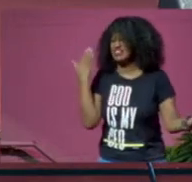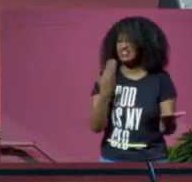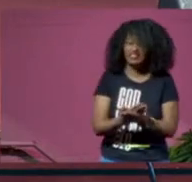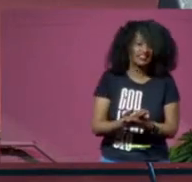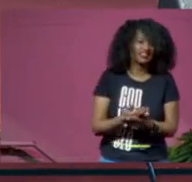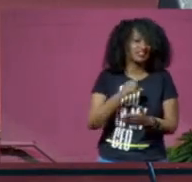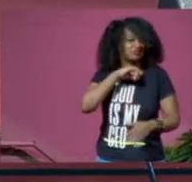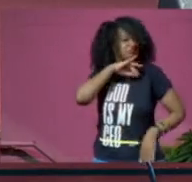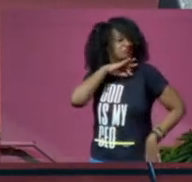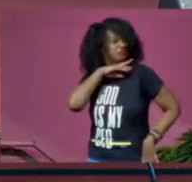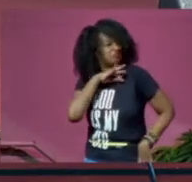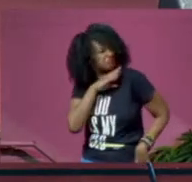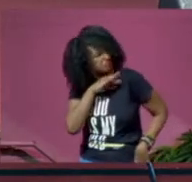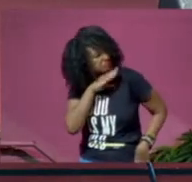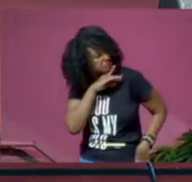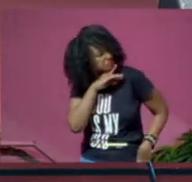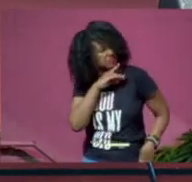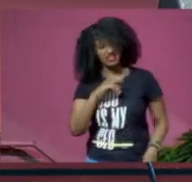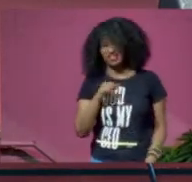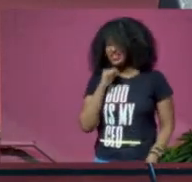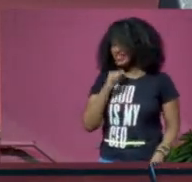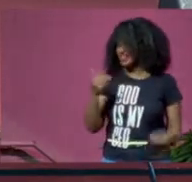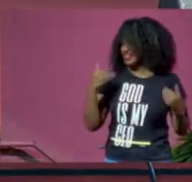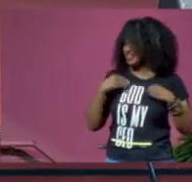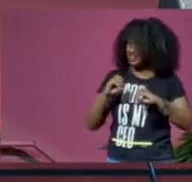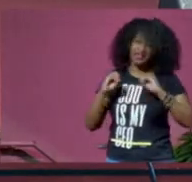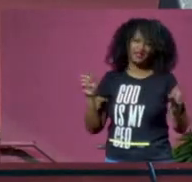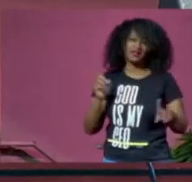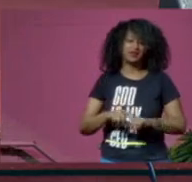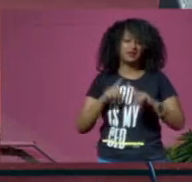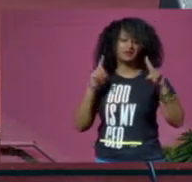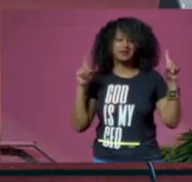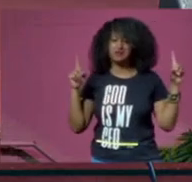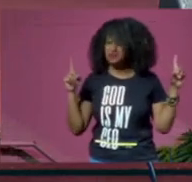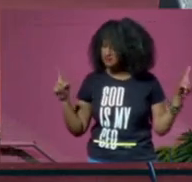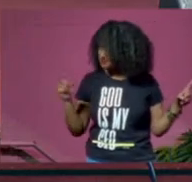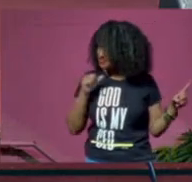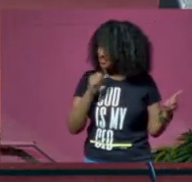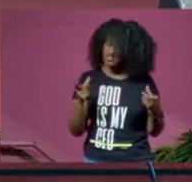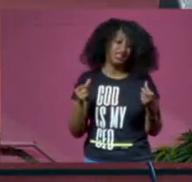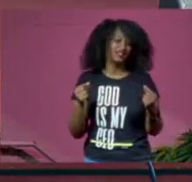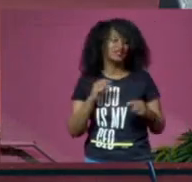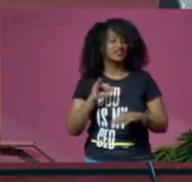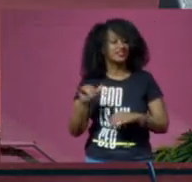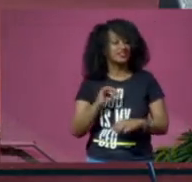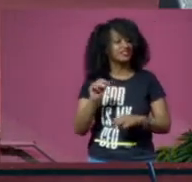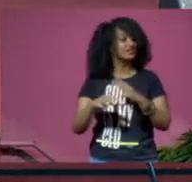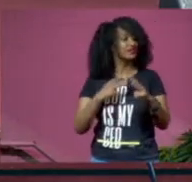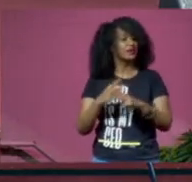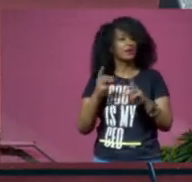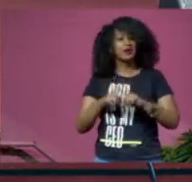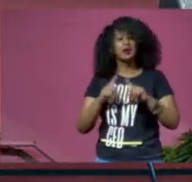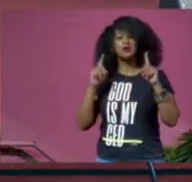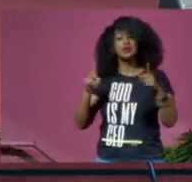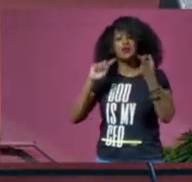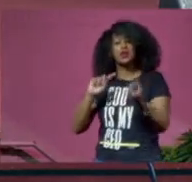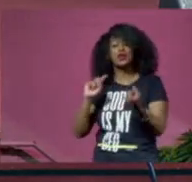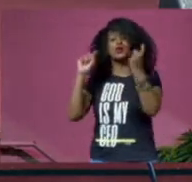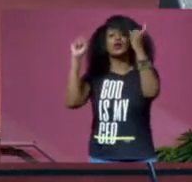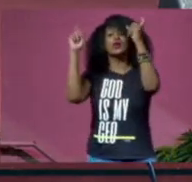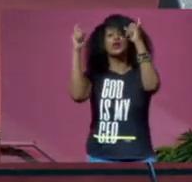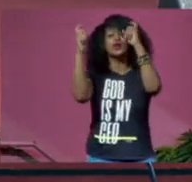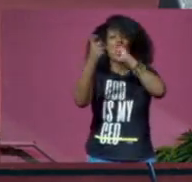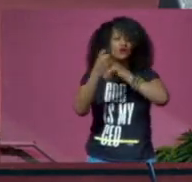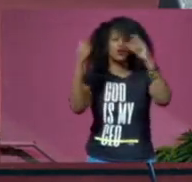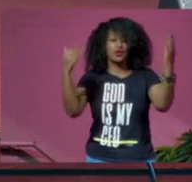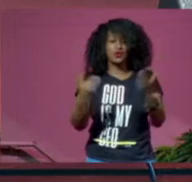nasty. It's ugly. It ain't got nothing for. Be not conformed to this world, but what? Be ye transformed